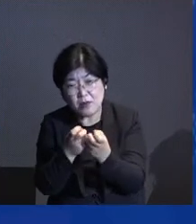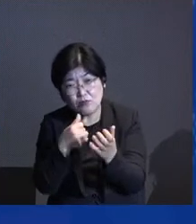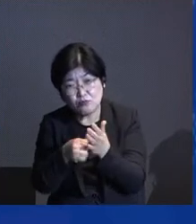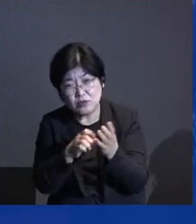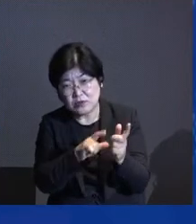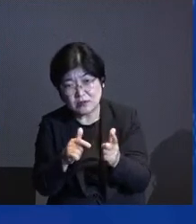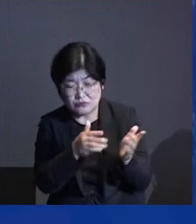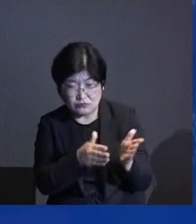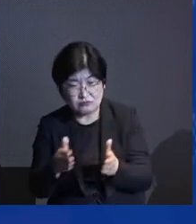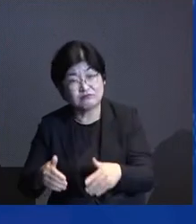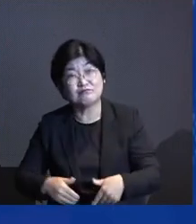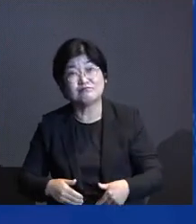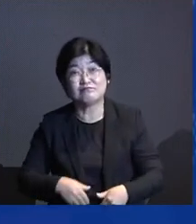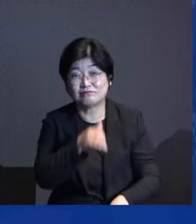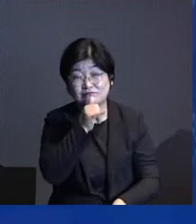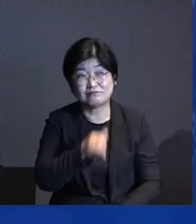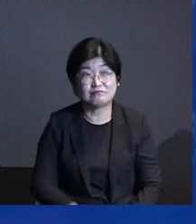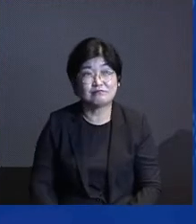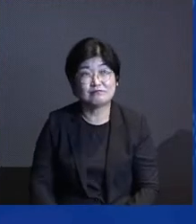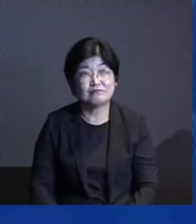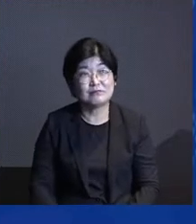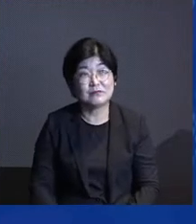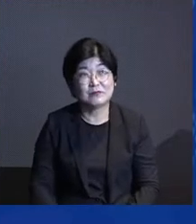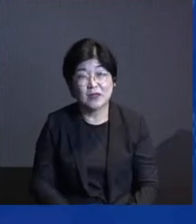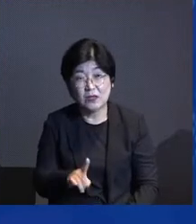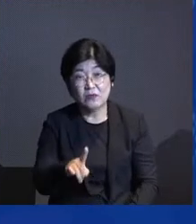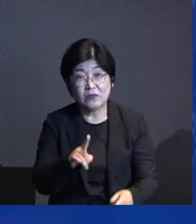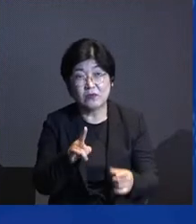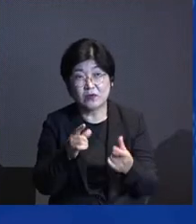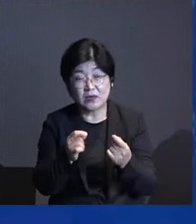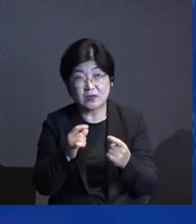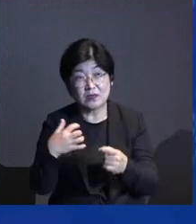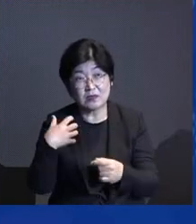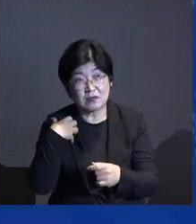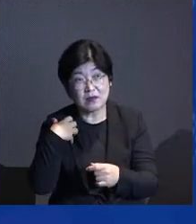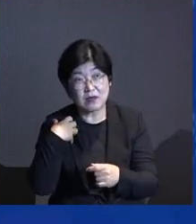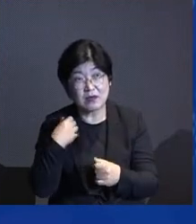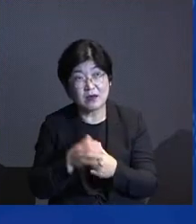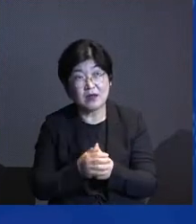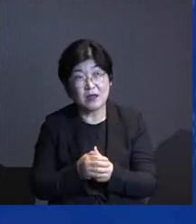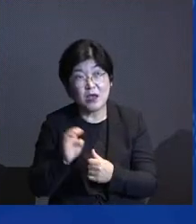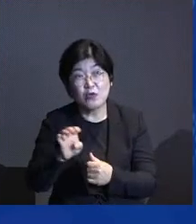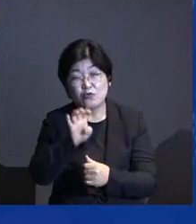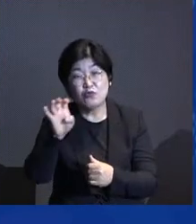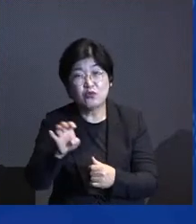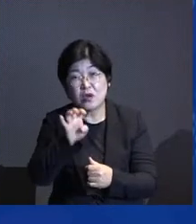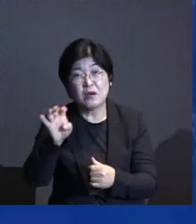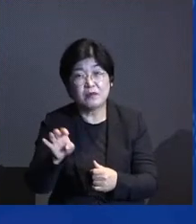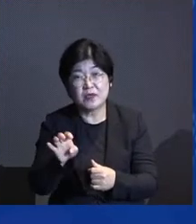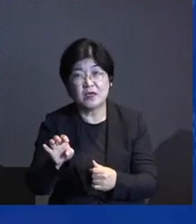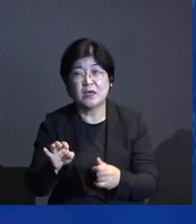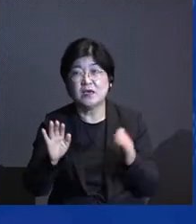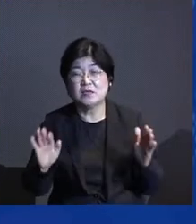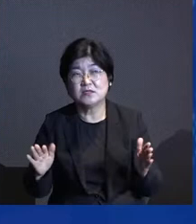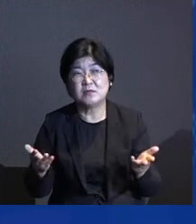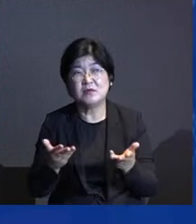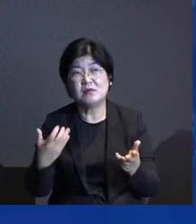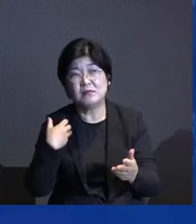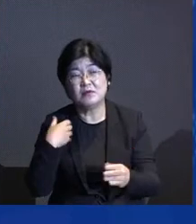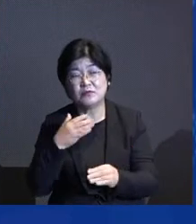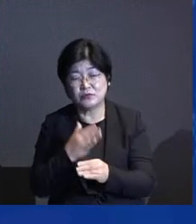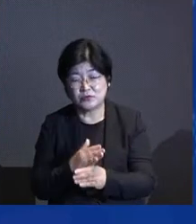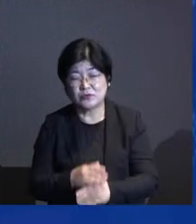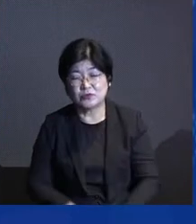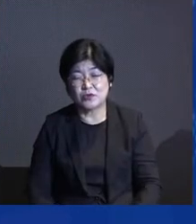indeed the role that H Platform has been taking. As the voice of older people in Europe, we call for environments and systems